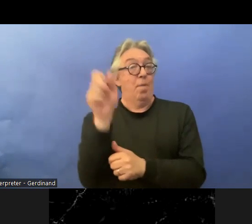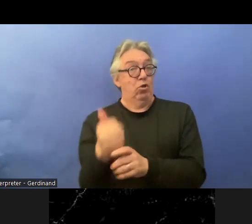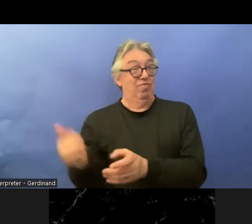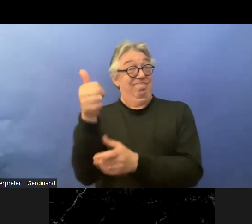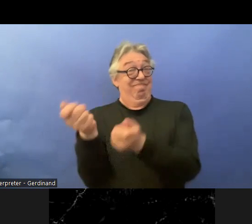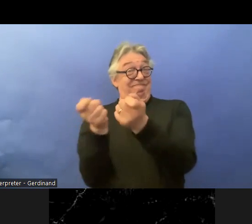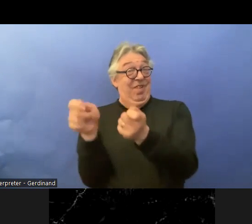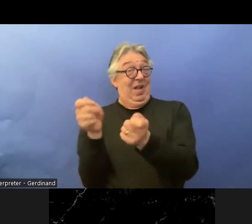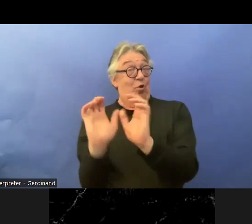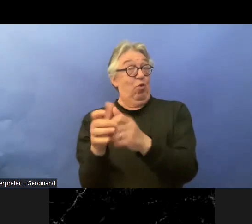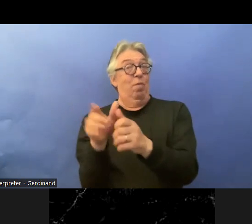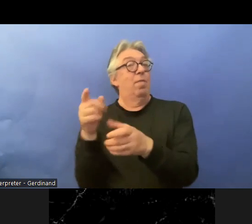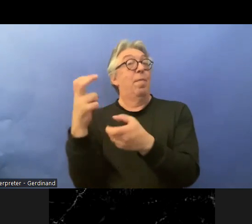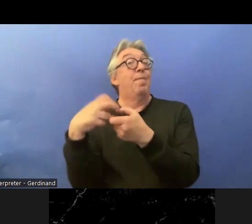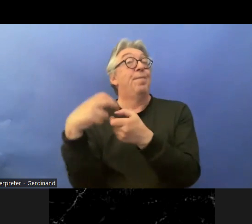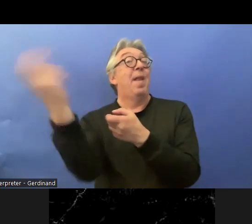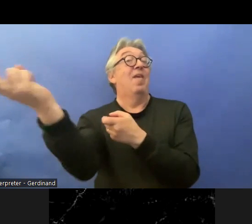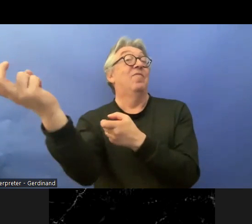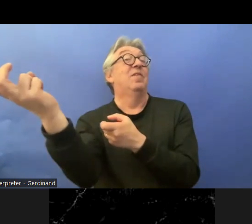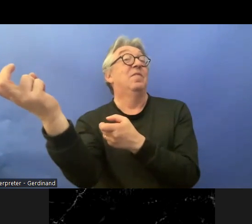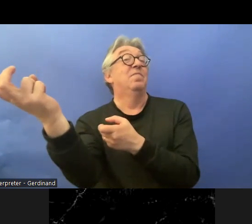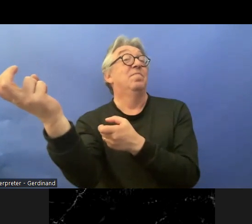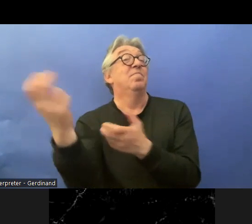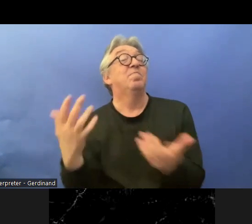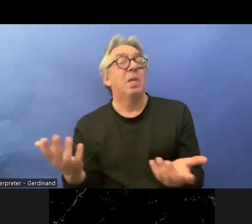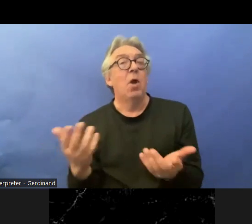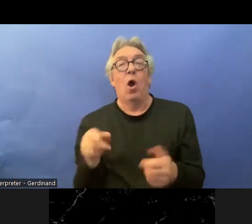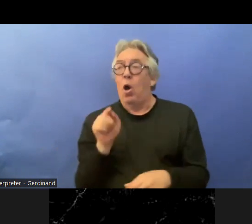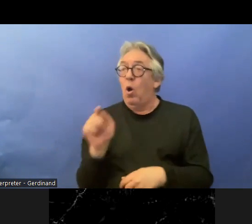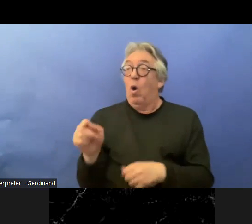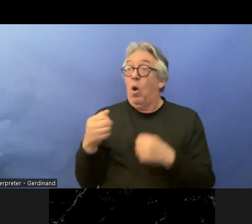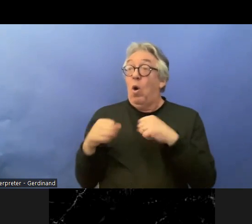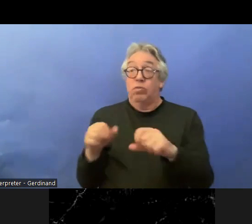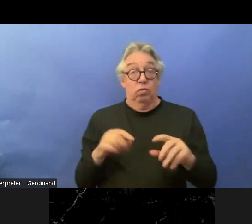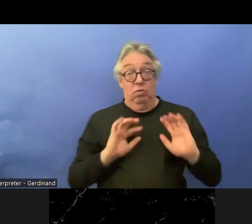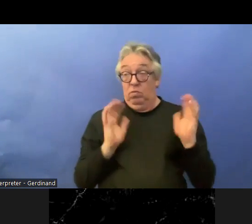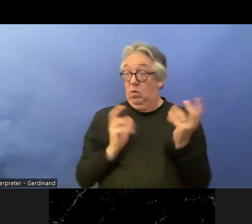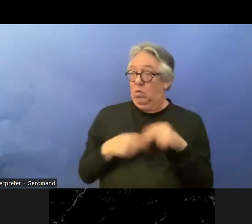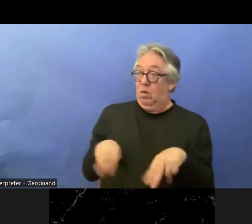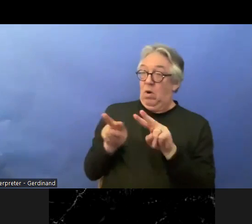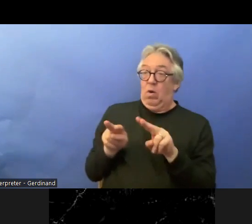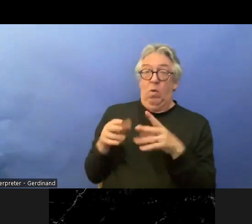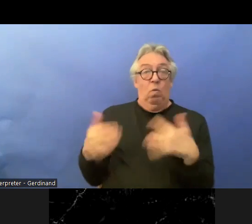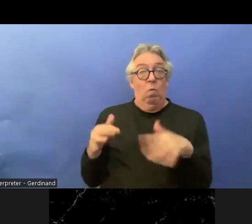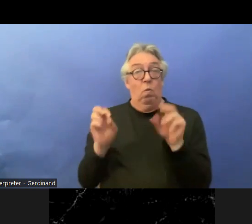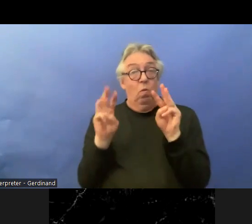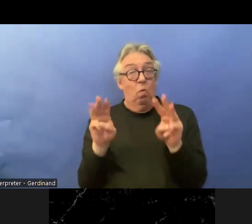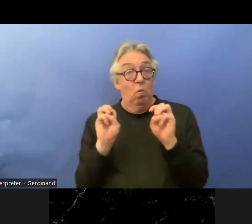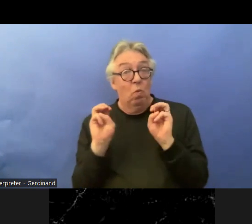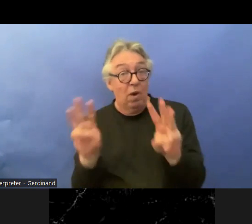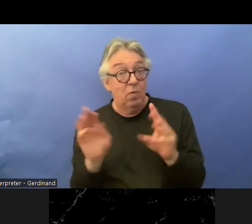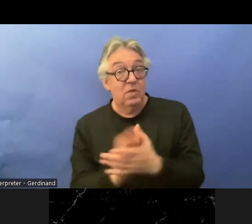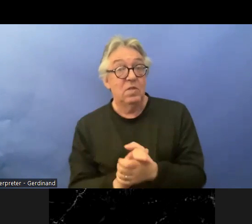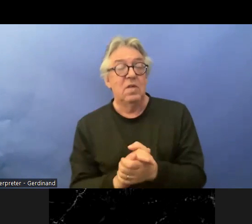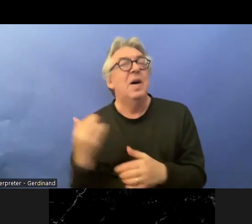But the initiative was greatly appreciated by partners. And this is also linked to the session we had this morning